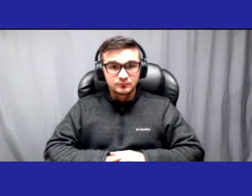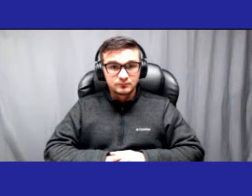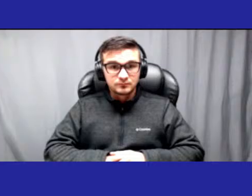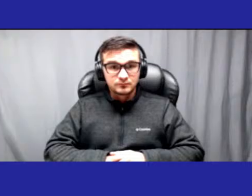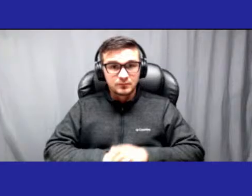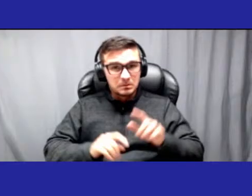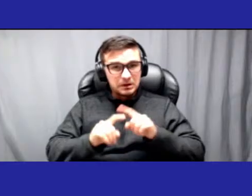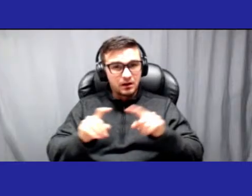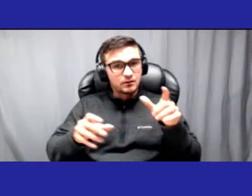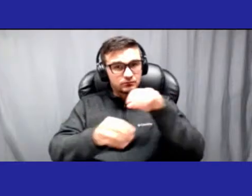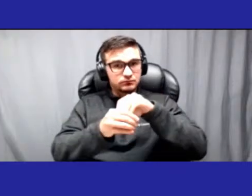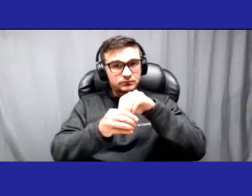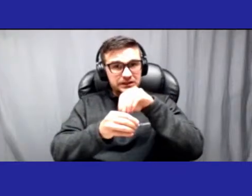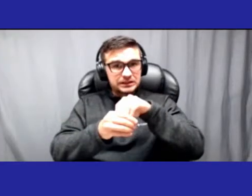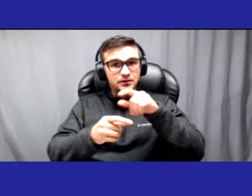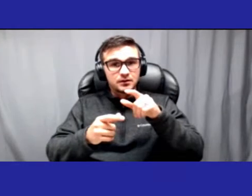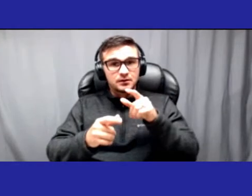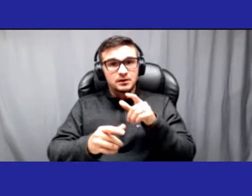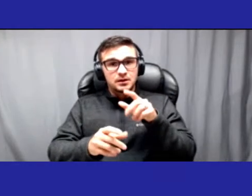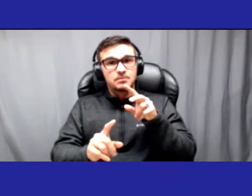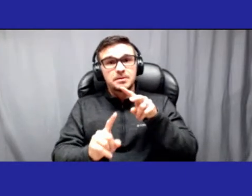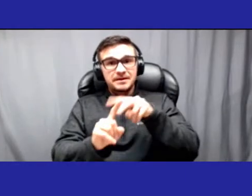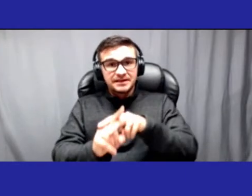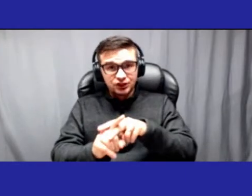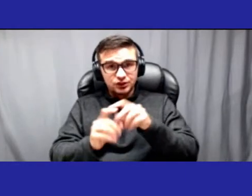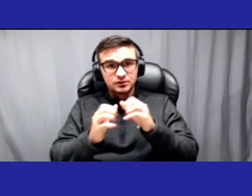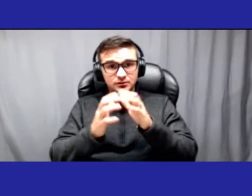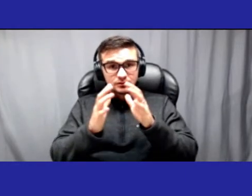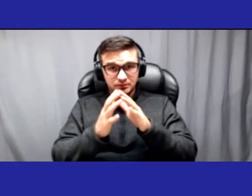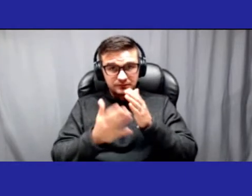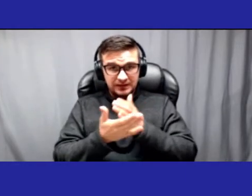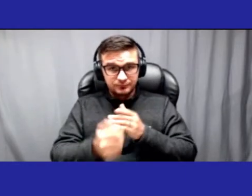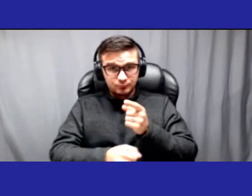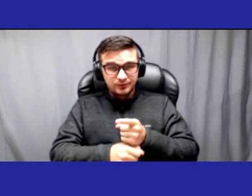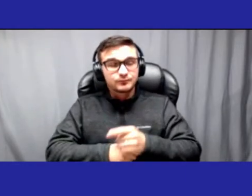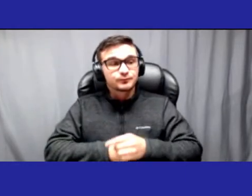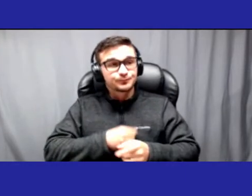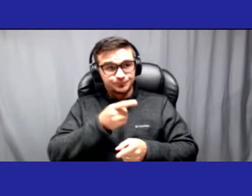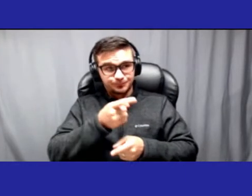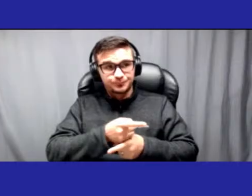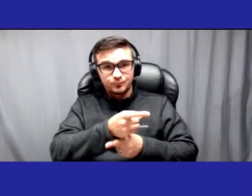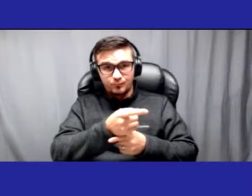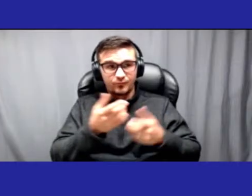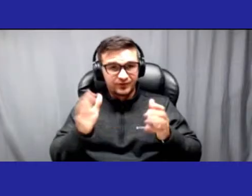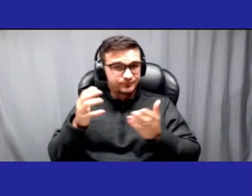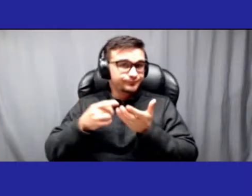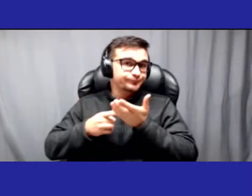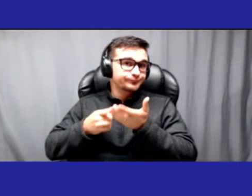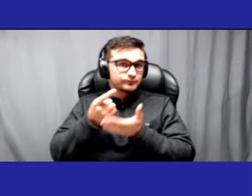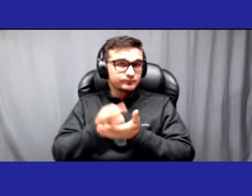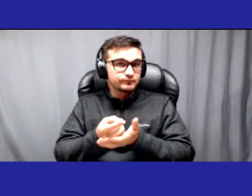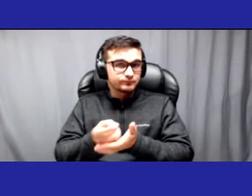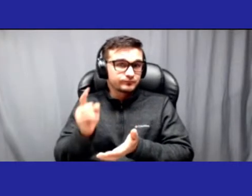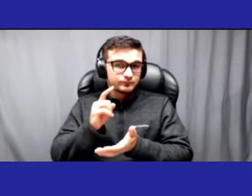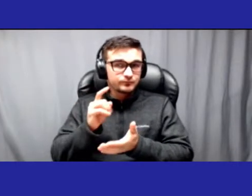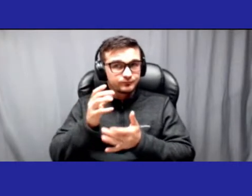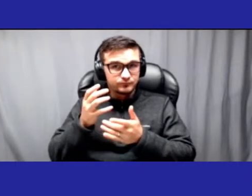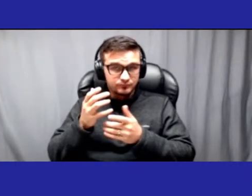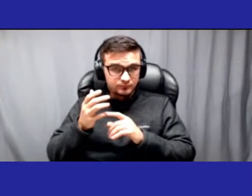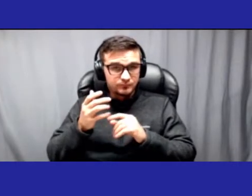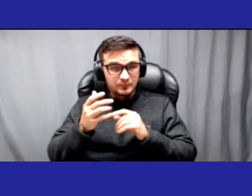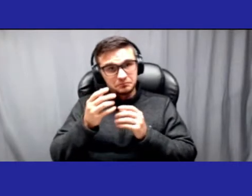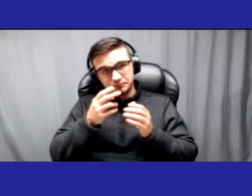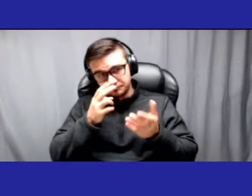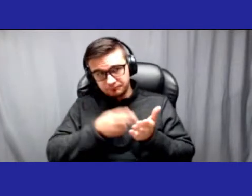phase. Yes. So, we had a call with them last week, just to be forthright, but and